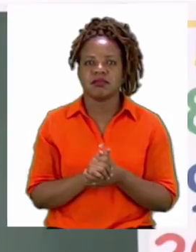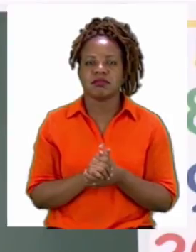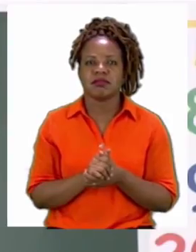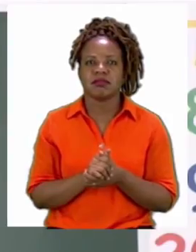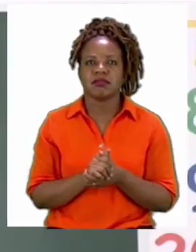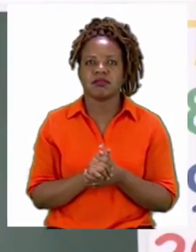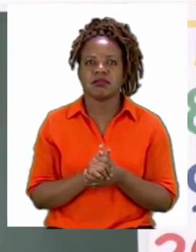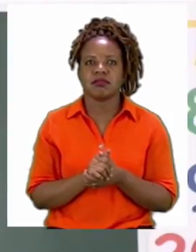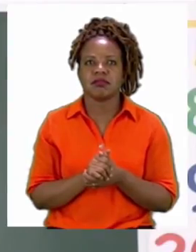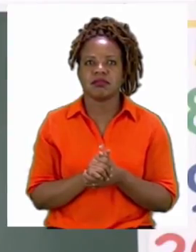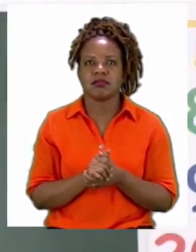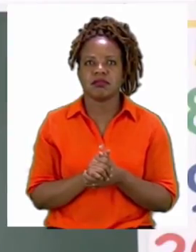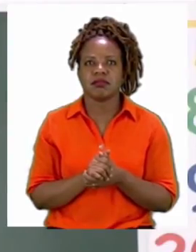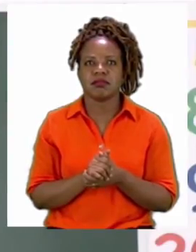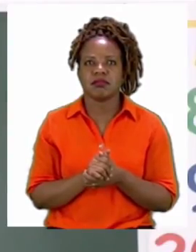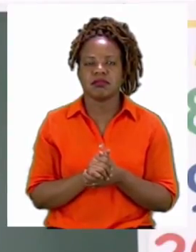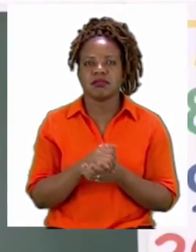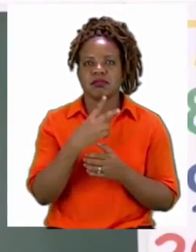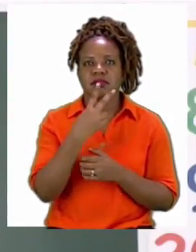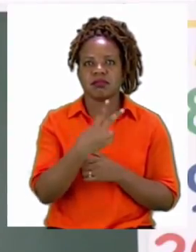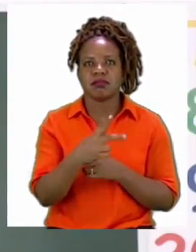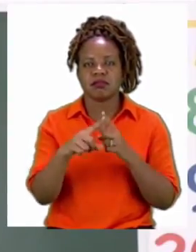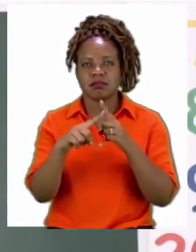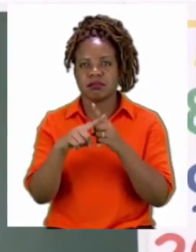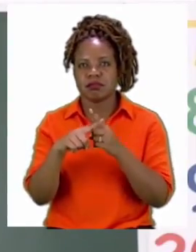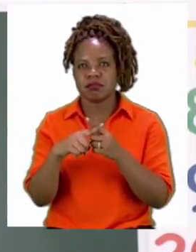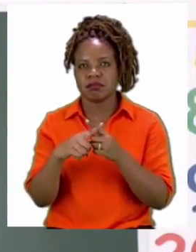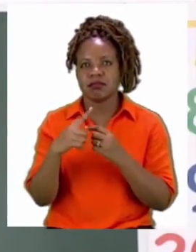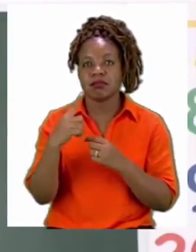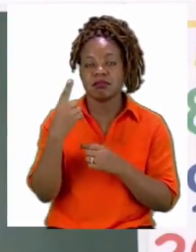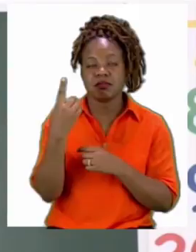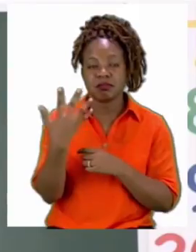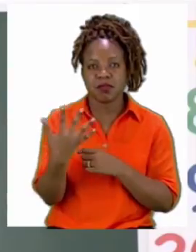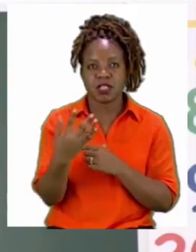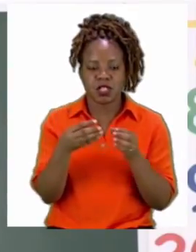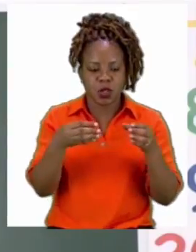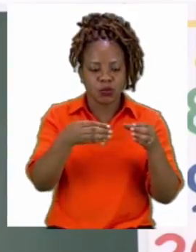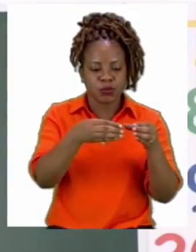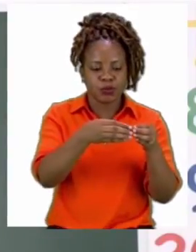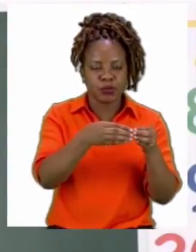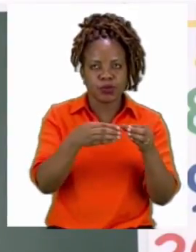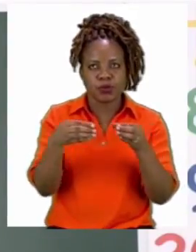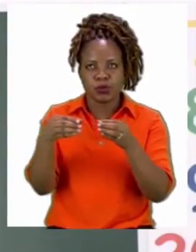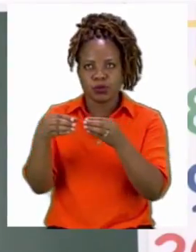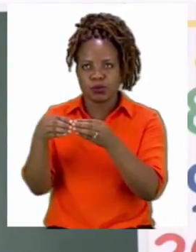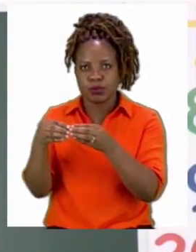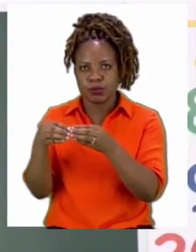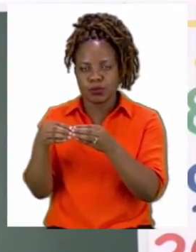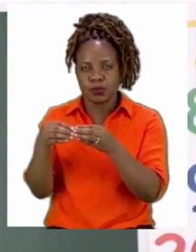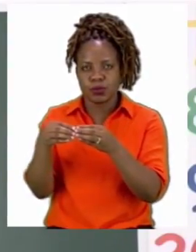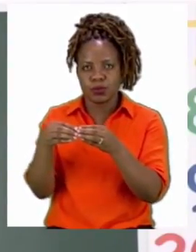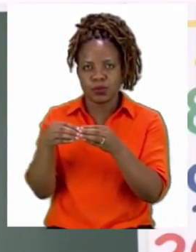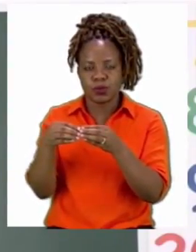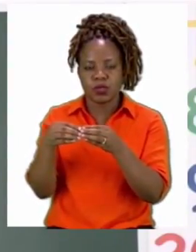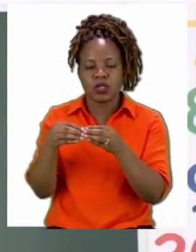Let's now move on to 2 sets of 5. Now remember, we already have our 2